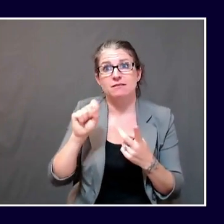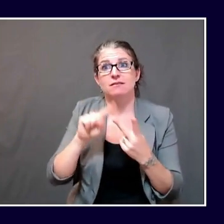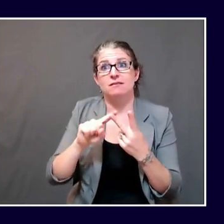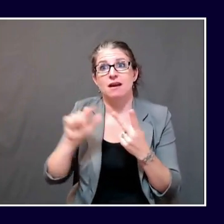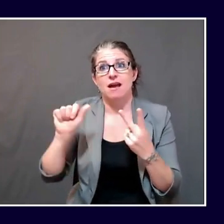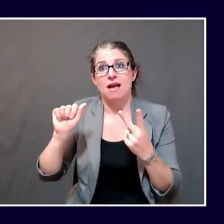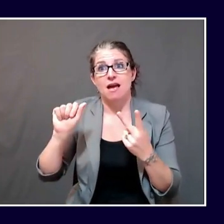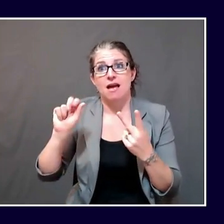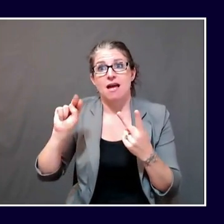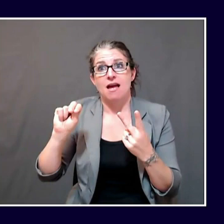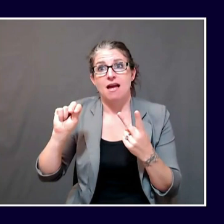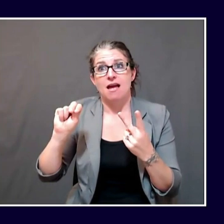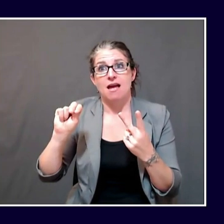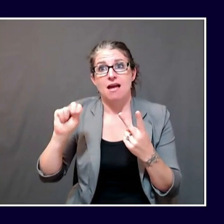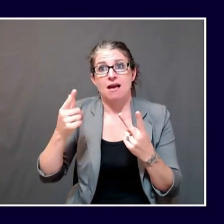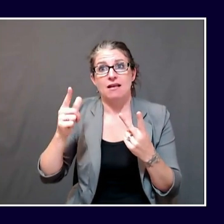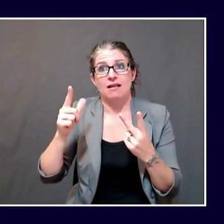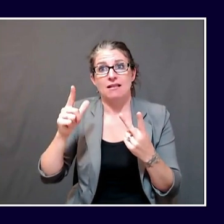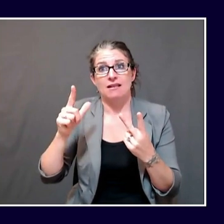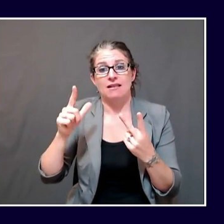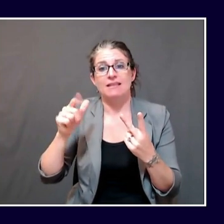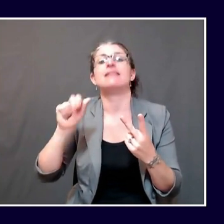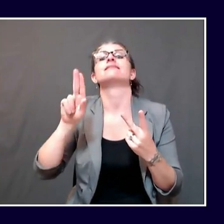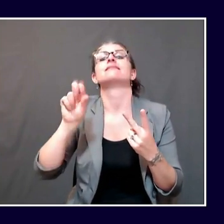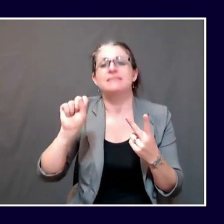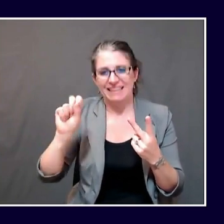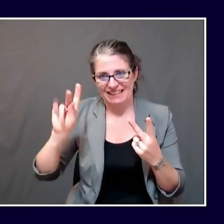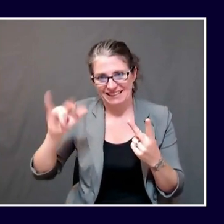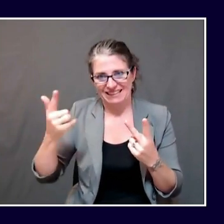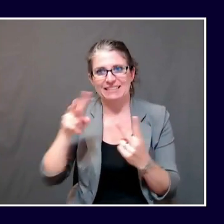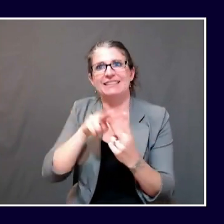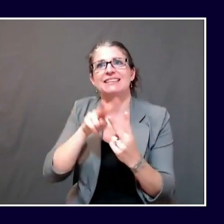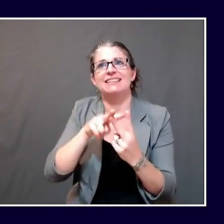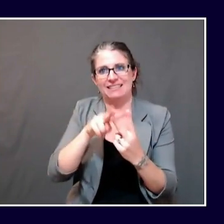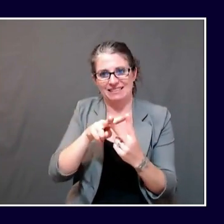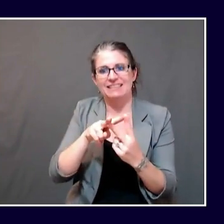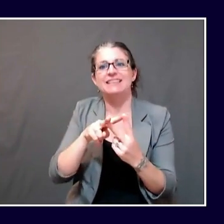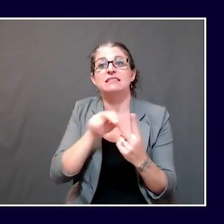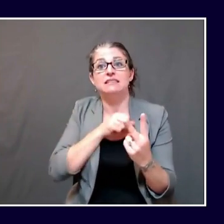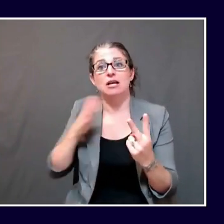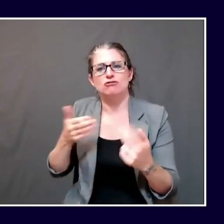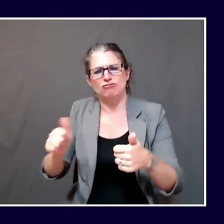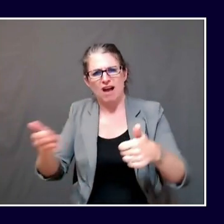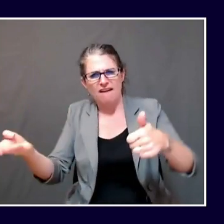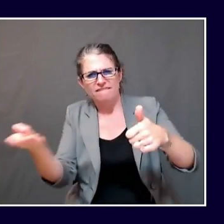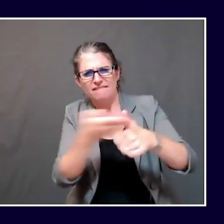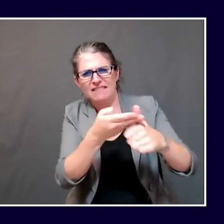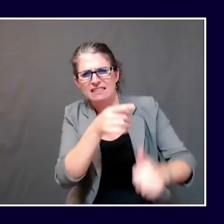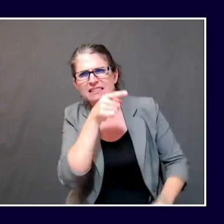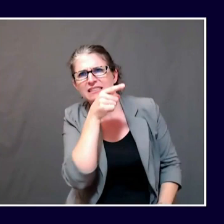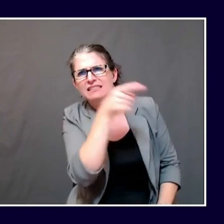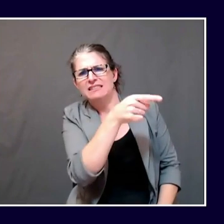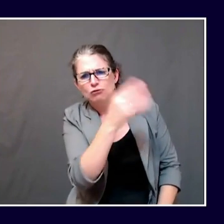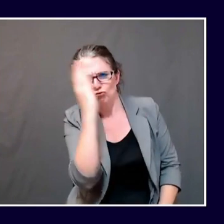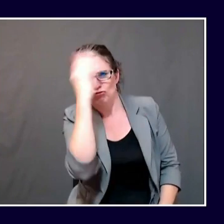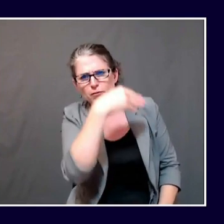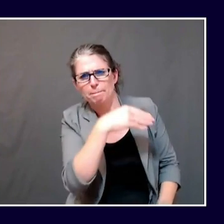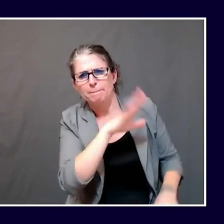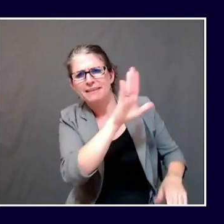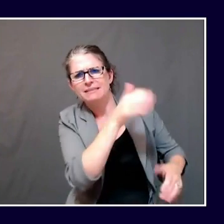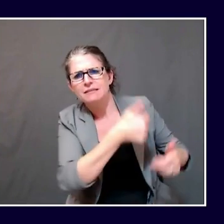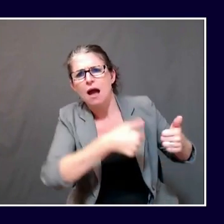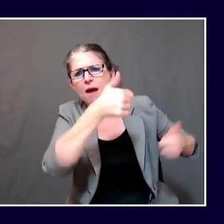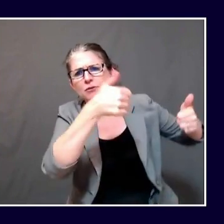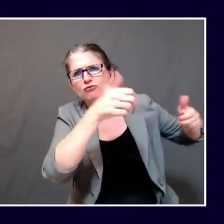ease restrictions on travel to and from Canada. They say that the transmission of COVID-19 over the border